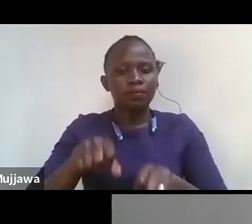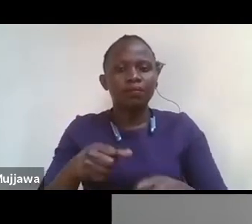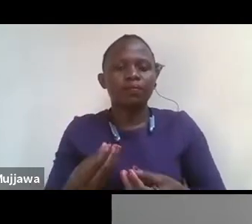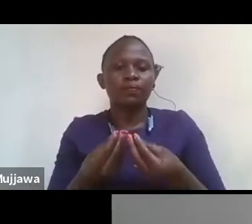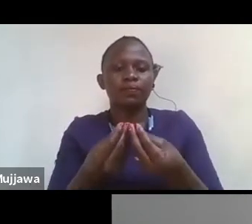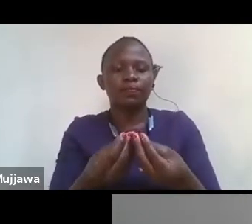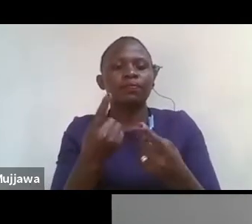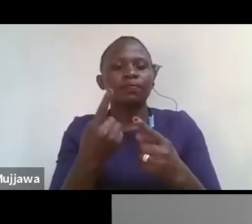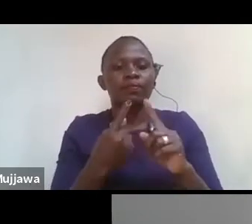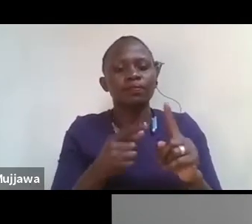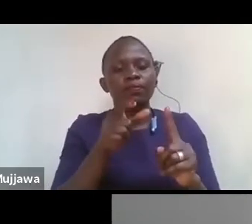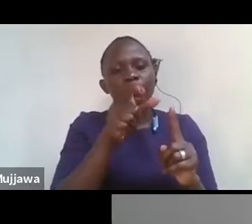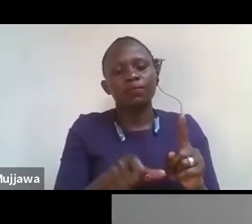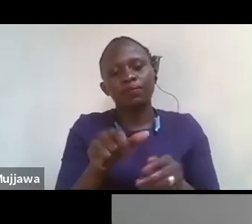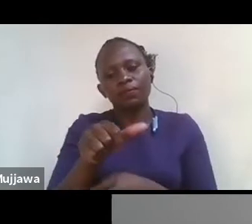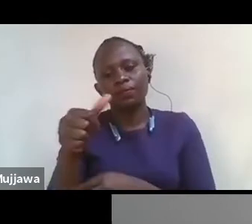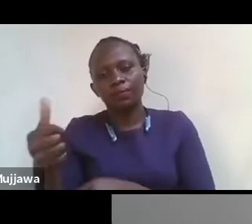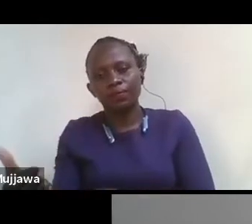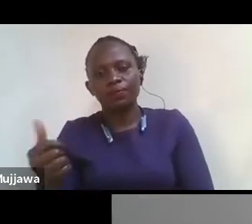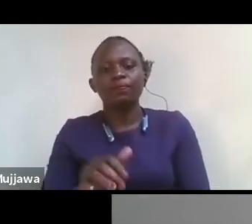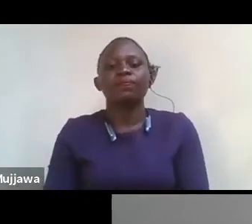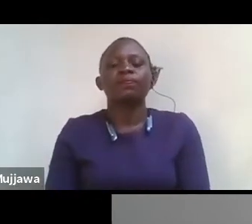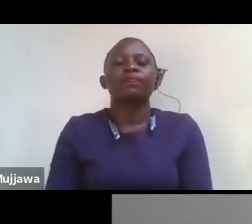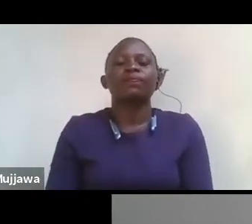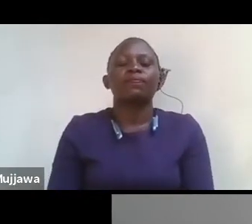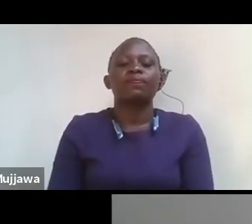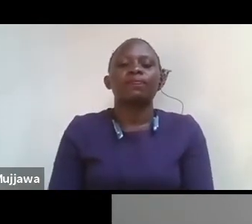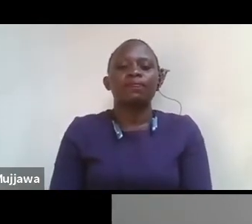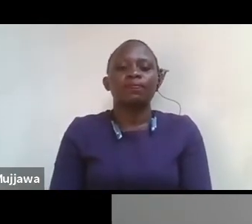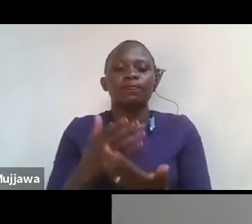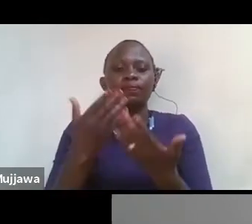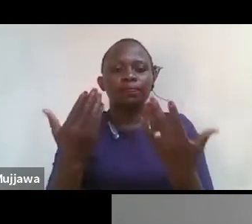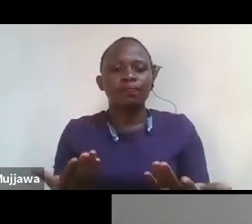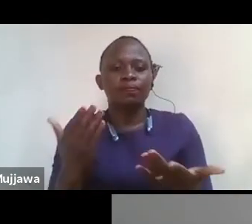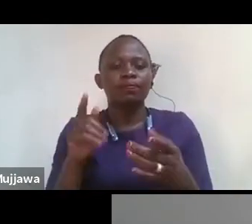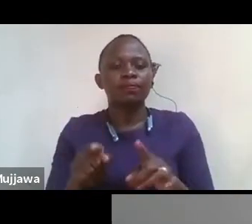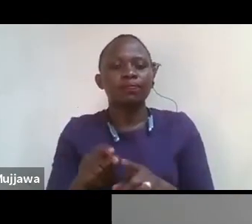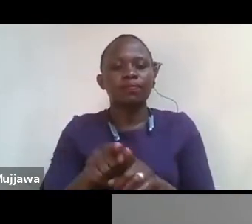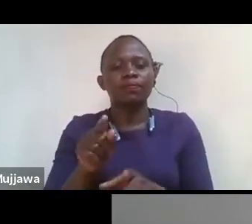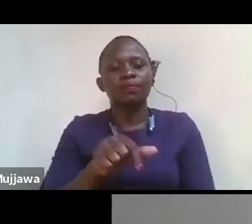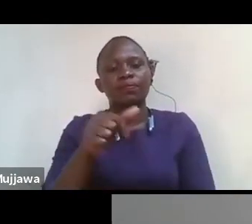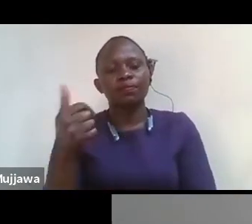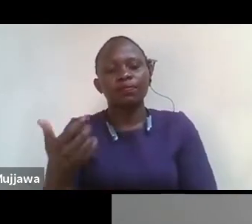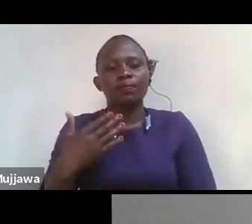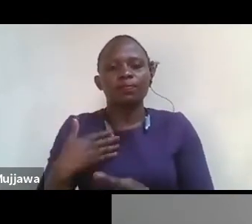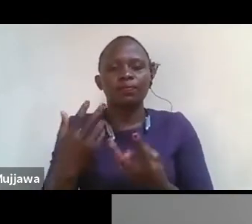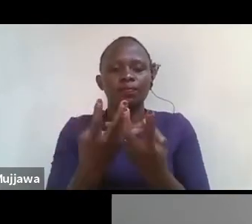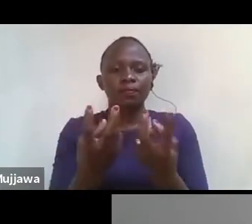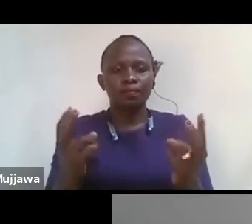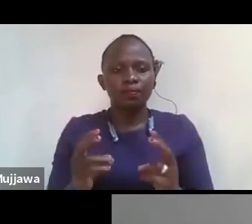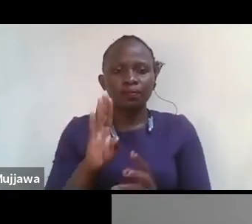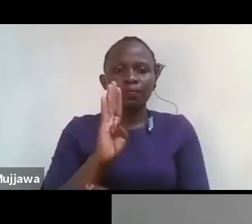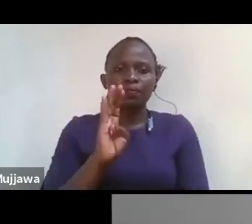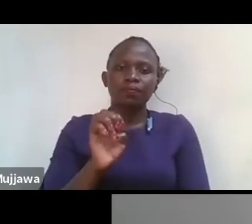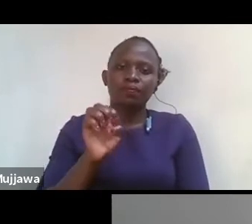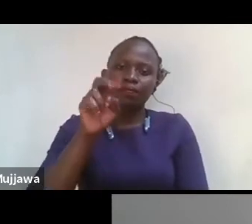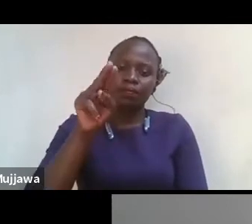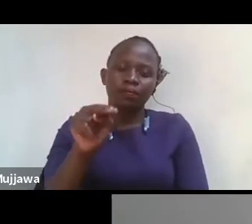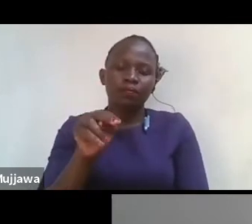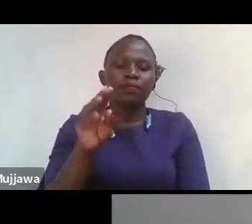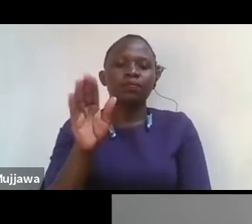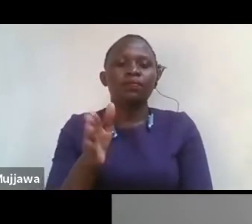one person to another. What one of our panelists normally does, Ben Winnie, who sadly has not been able to join